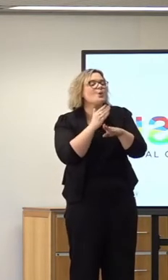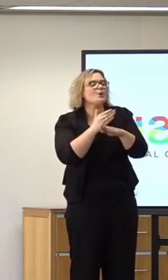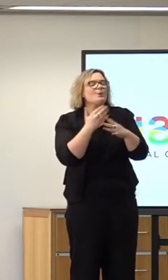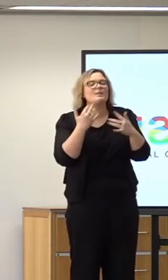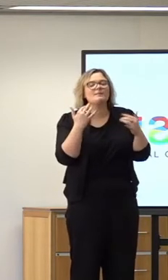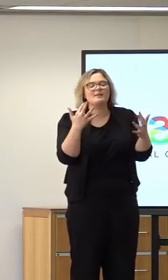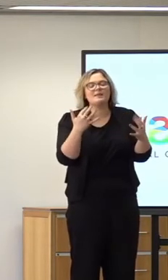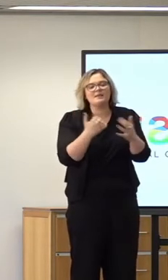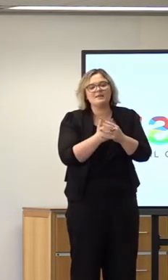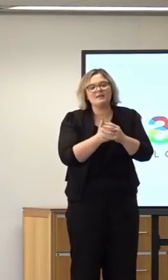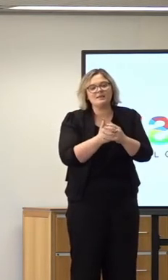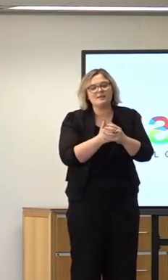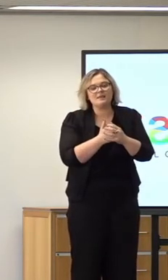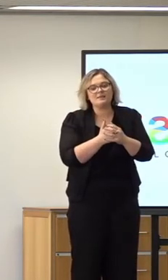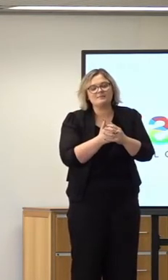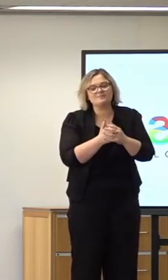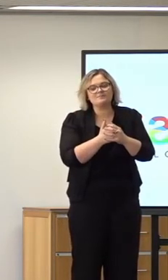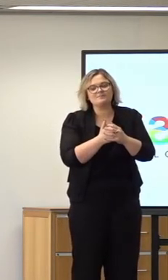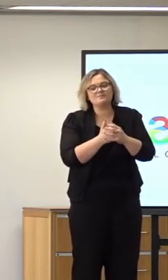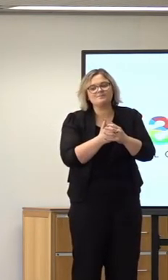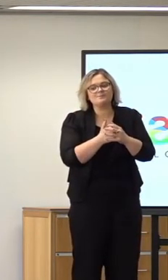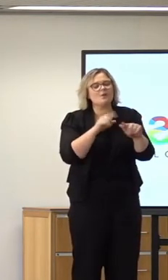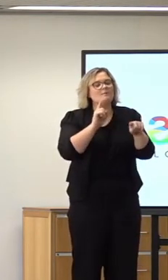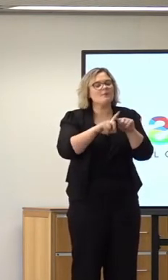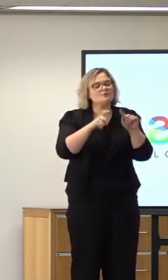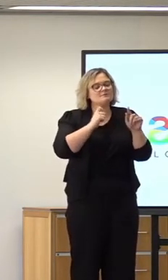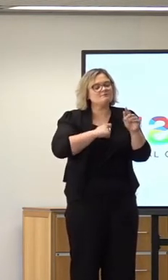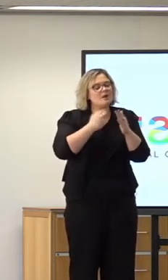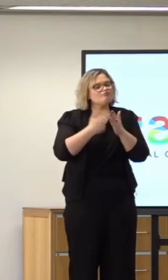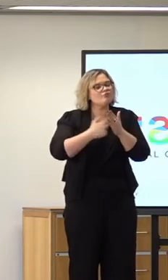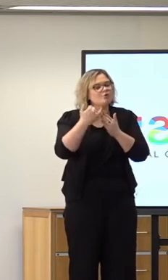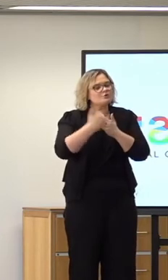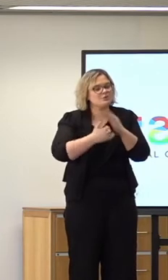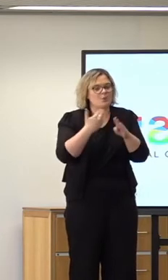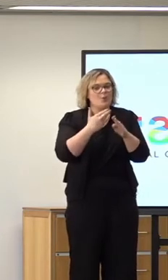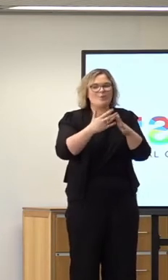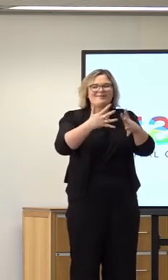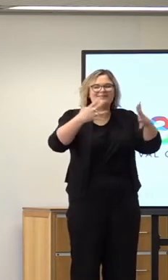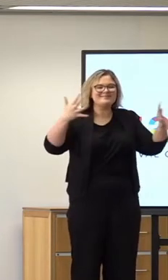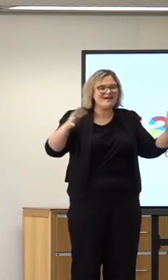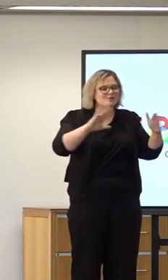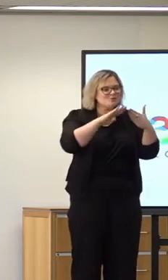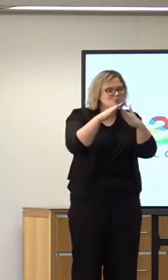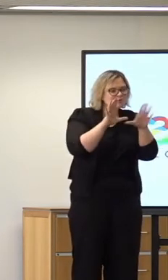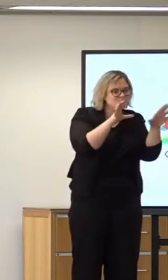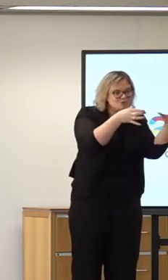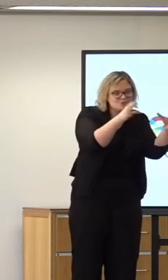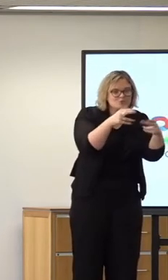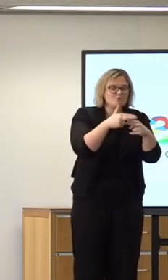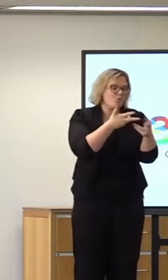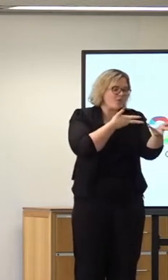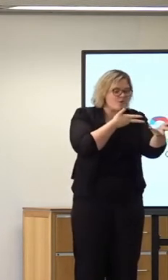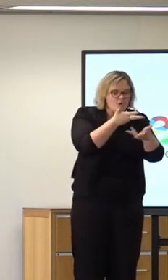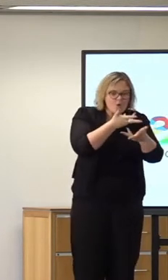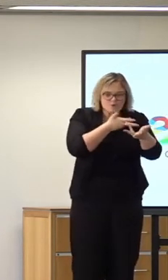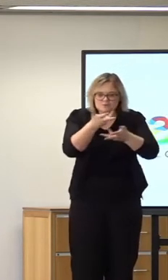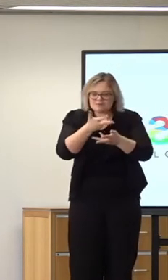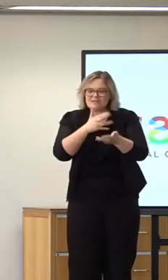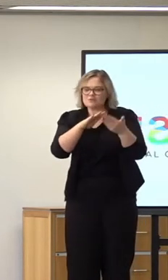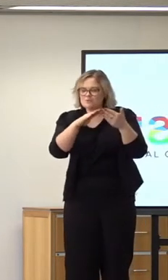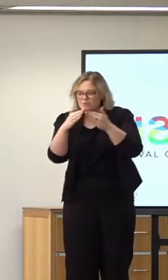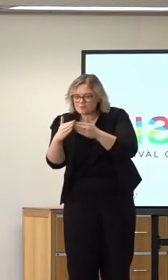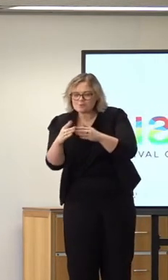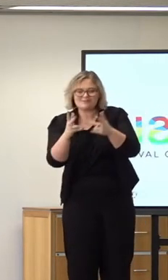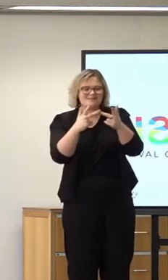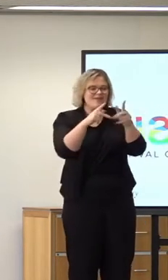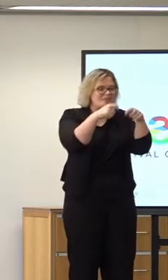of most of my art projects have involved working with large community groups and in consultation with communities and